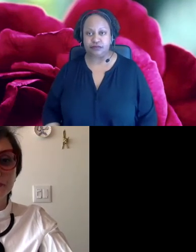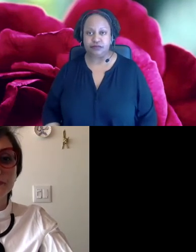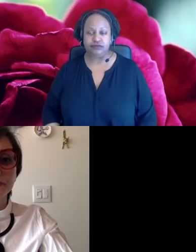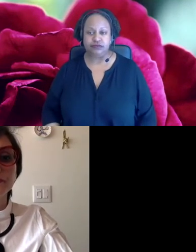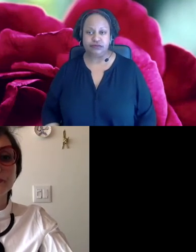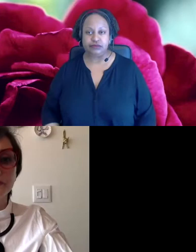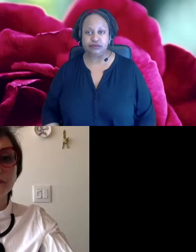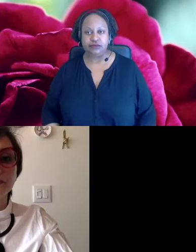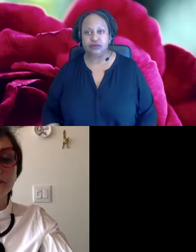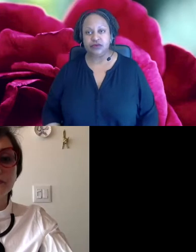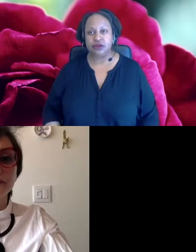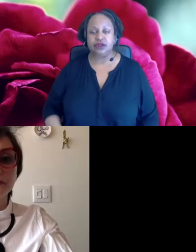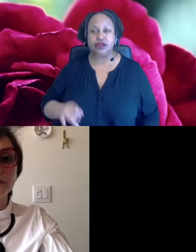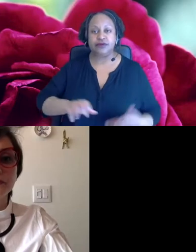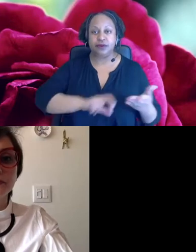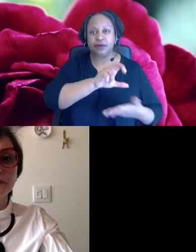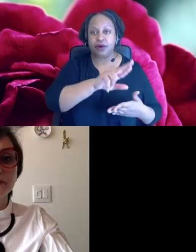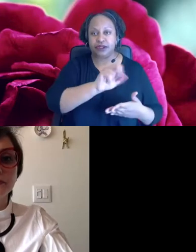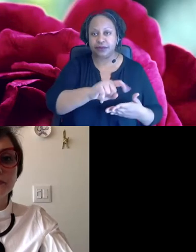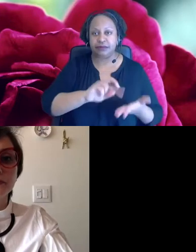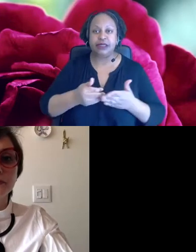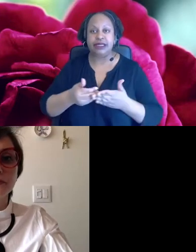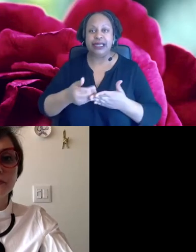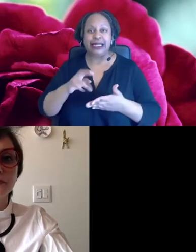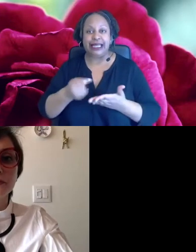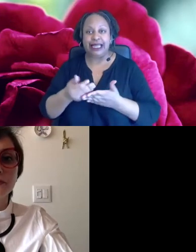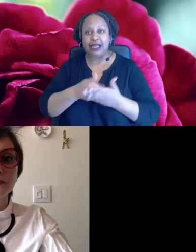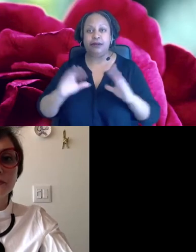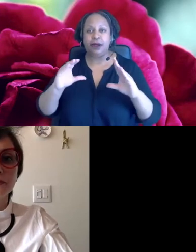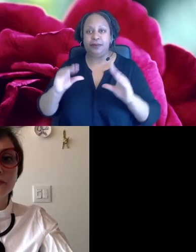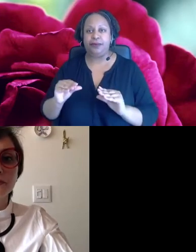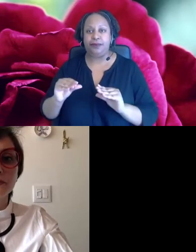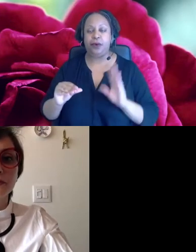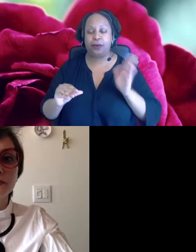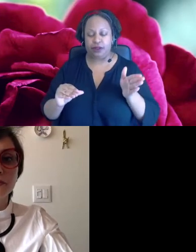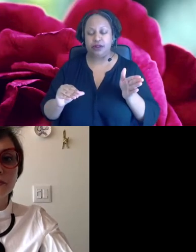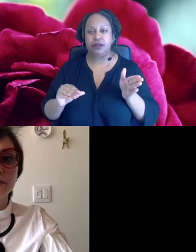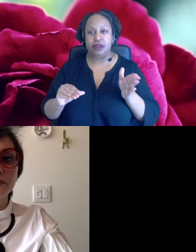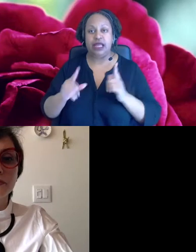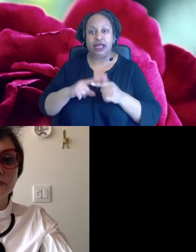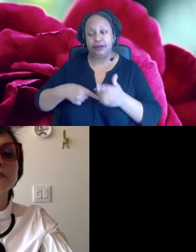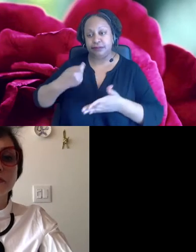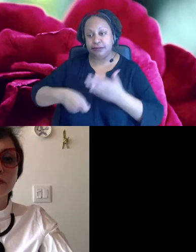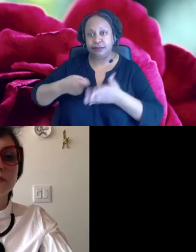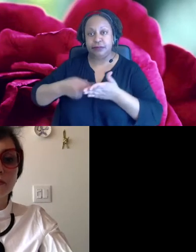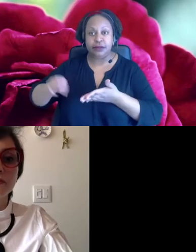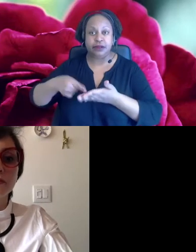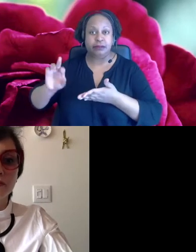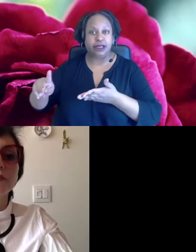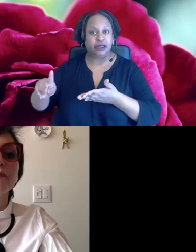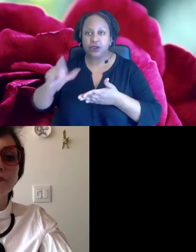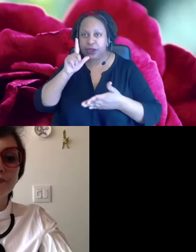a contribution to bring the net income down so that the repayment wouldn't kick